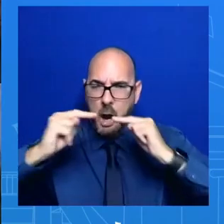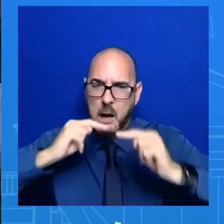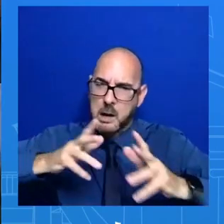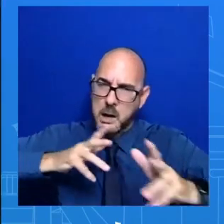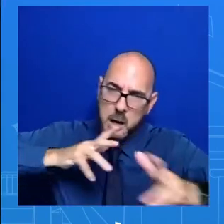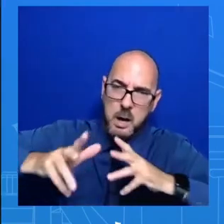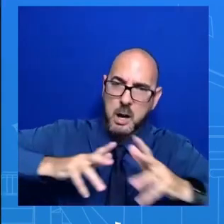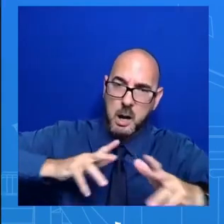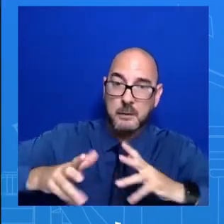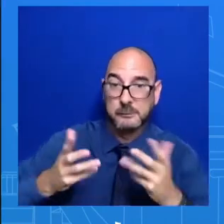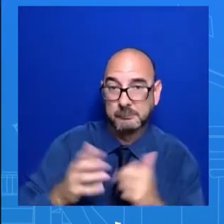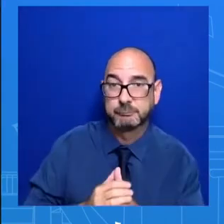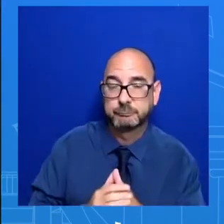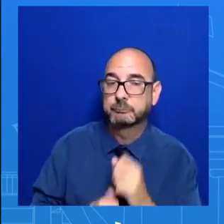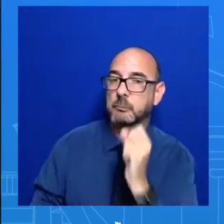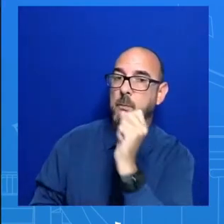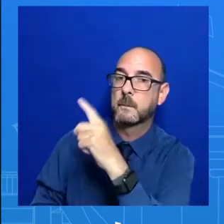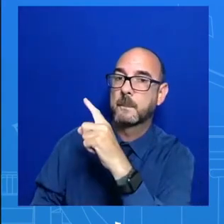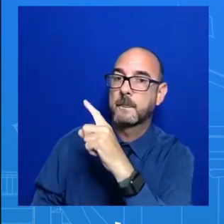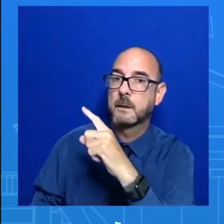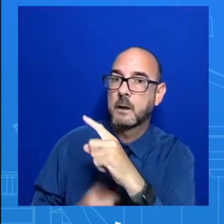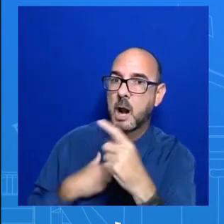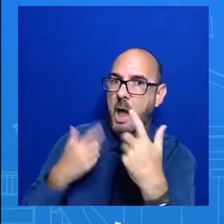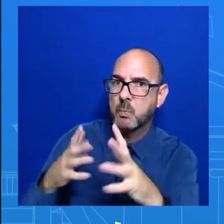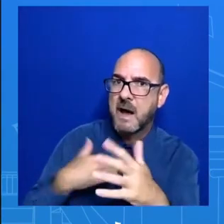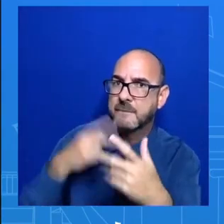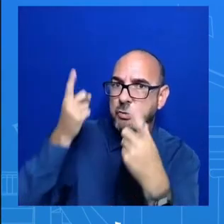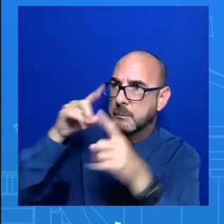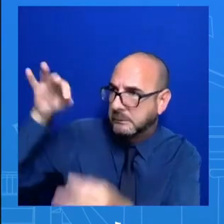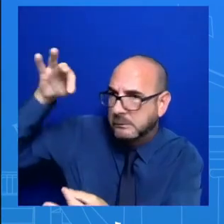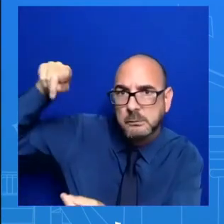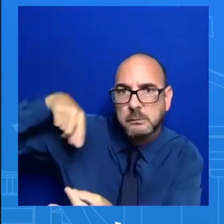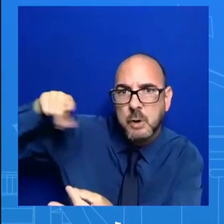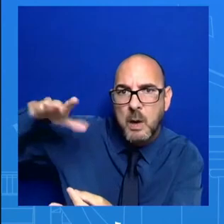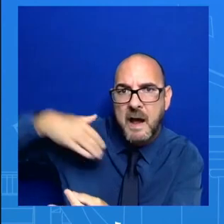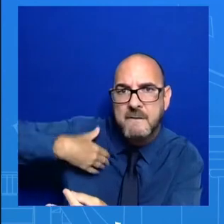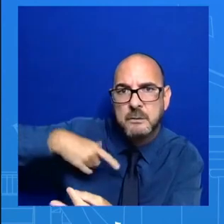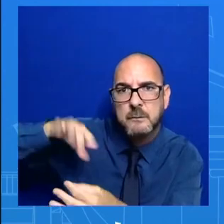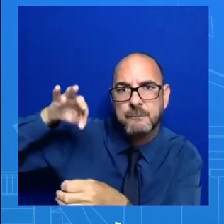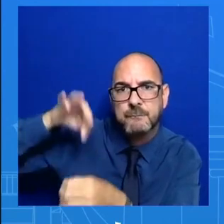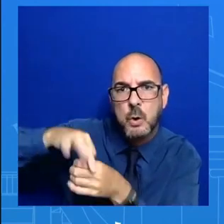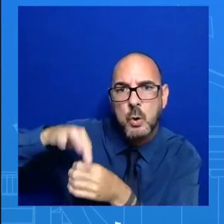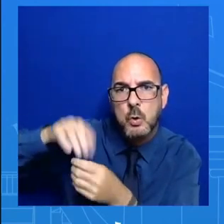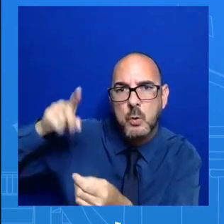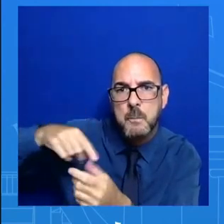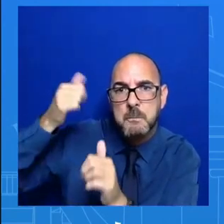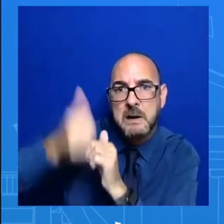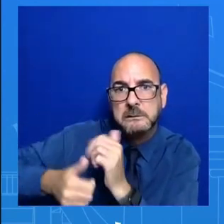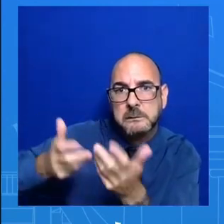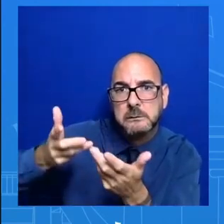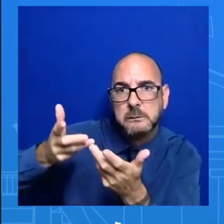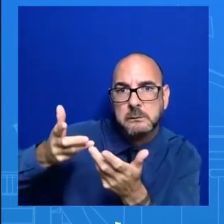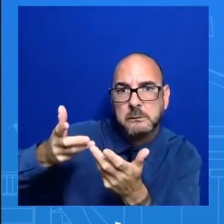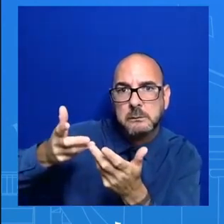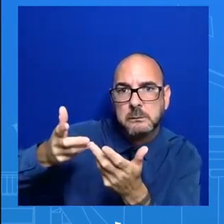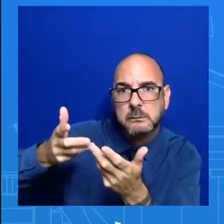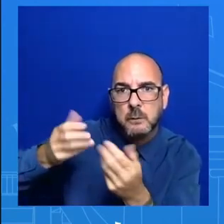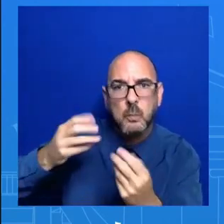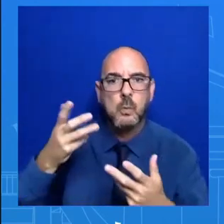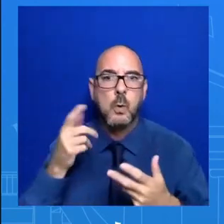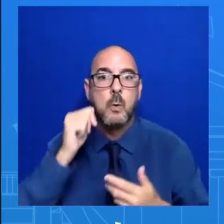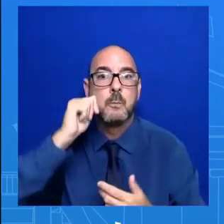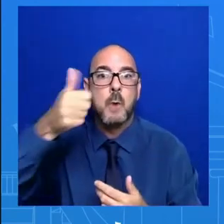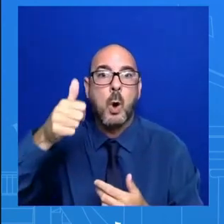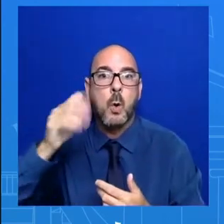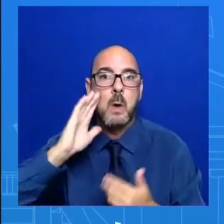deal right there. But if it fails and it doesn't move forward. Look, I'm not going to get ahead. I'm not going to speculate on what's going to happen tomorrow. But there is literally a